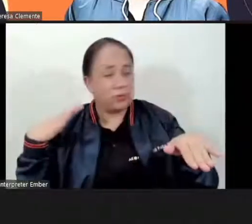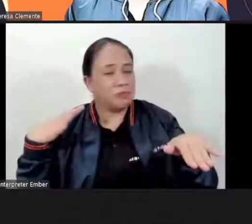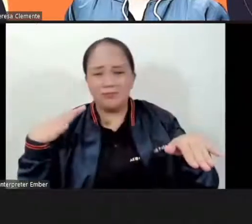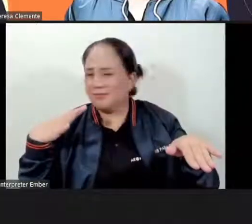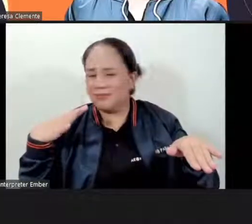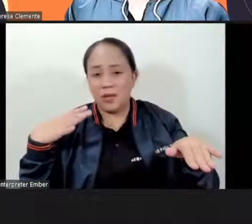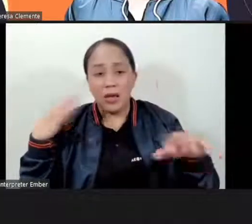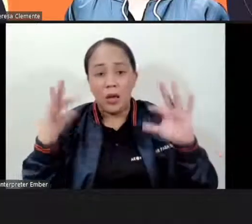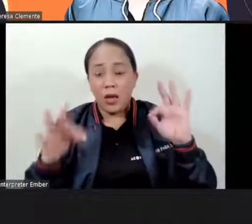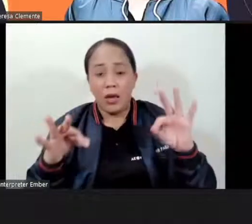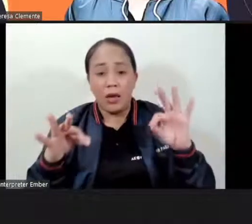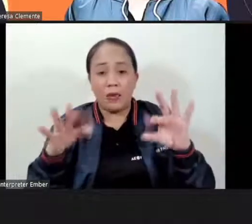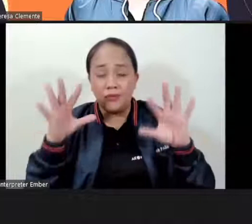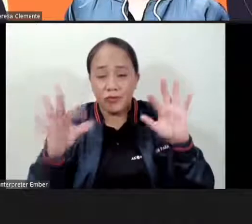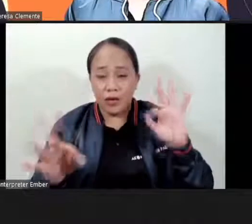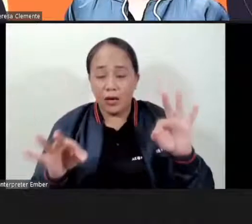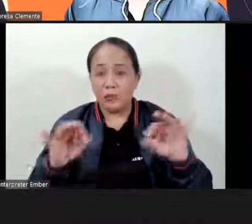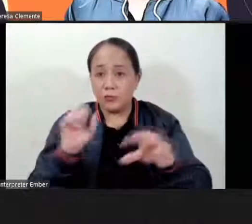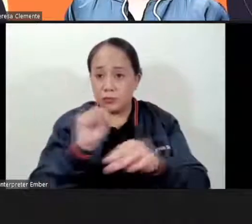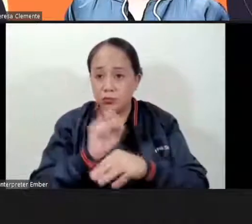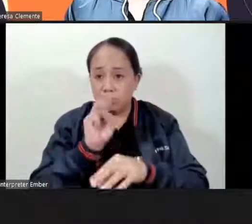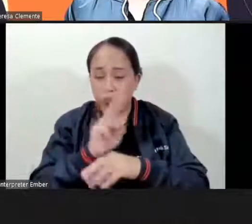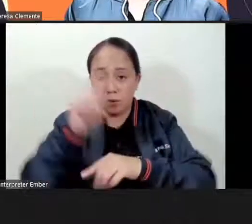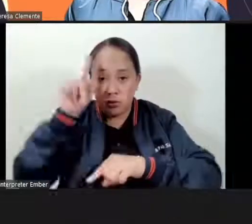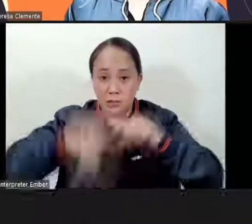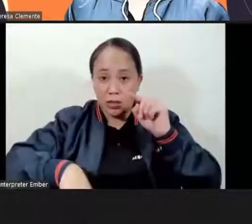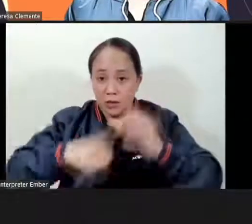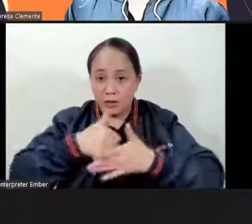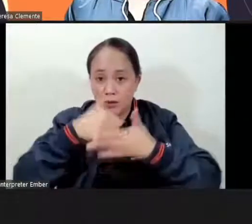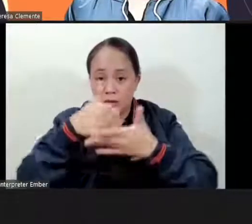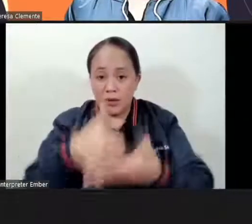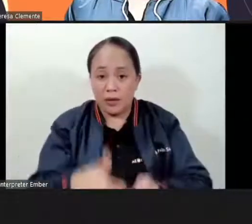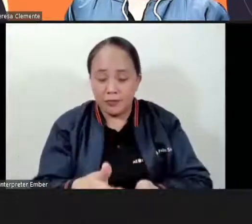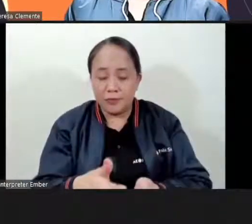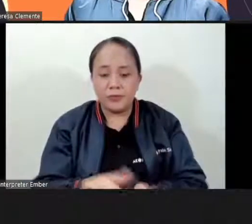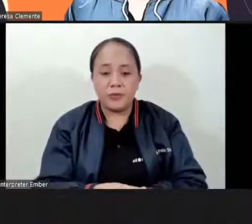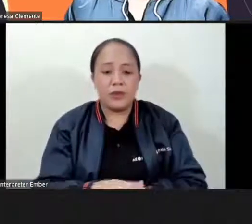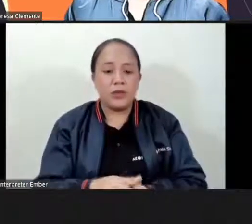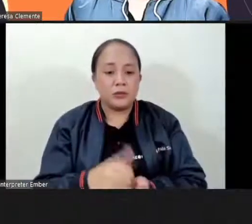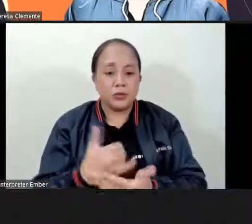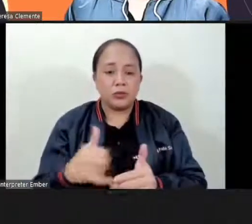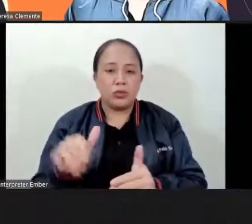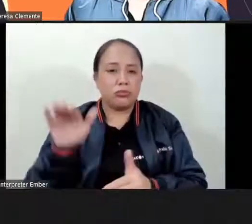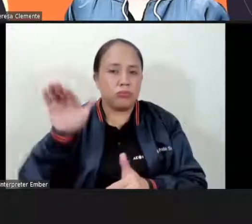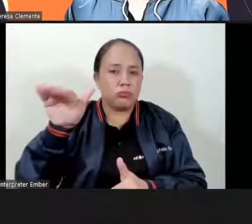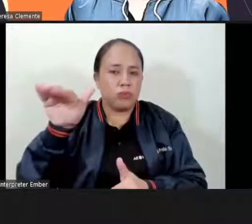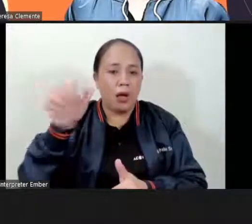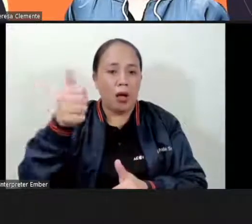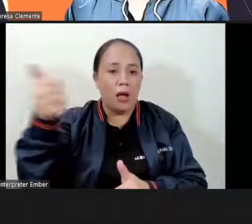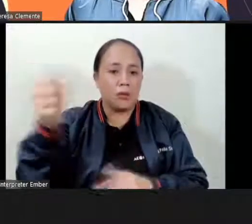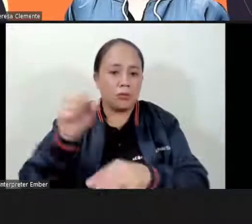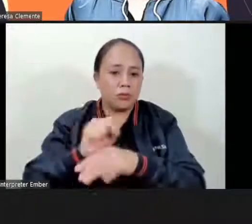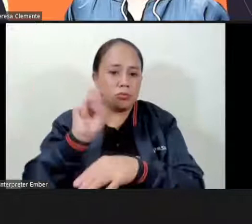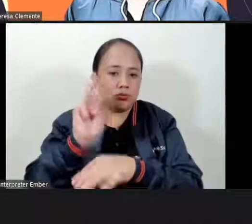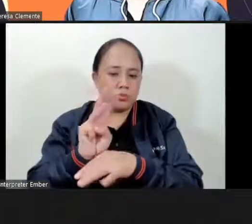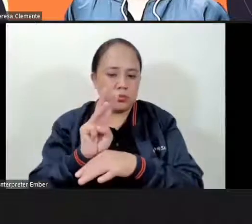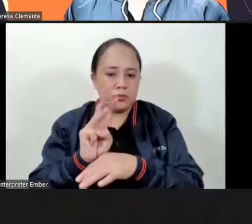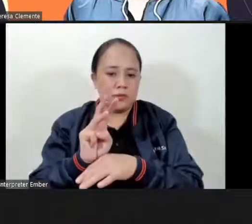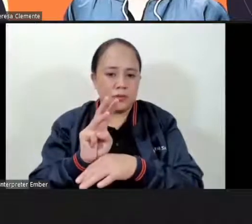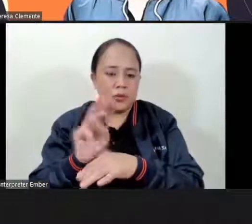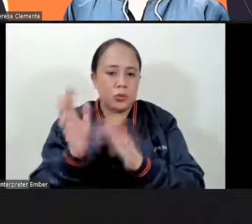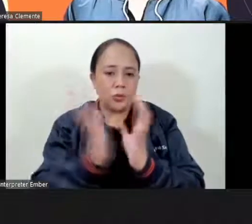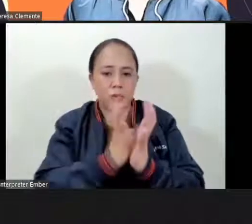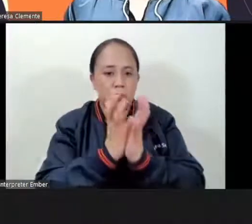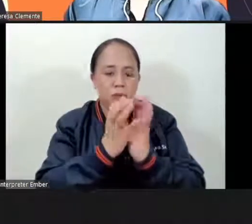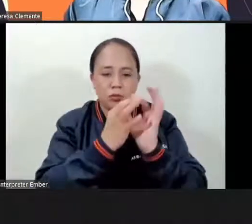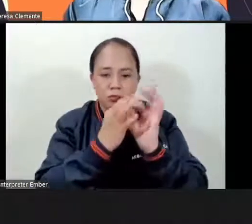maka-respond si social worker ng LGU, they also tap other social workers in the